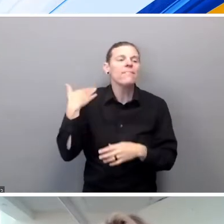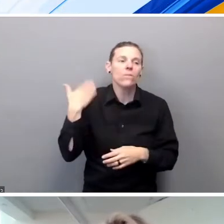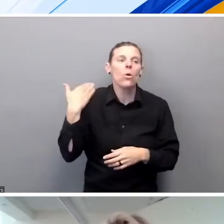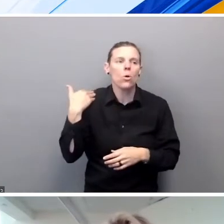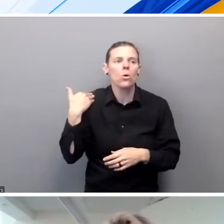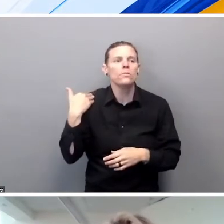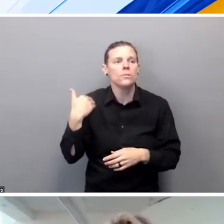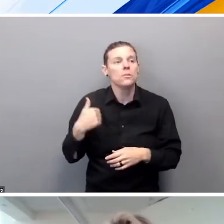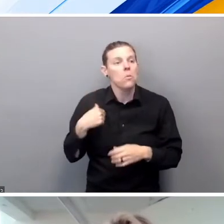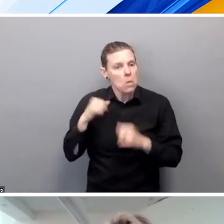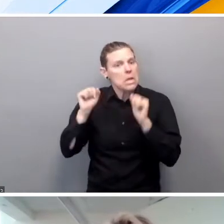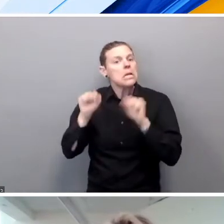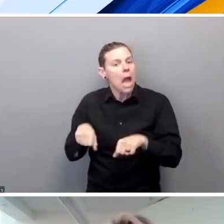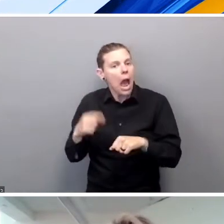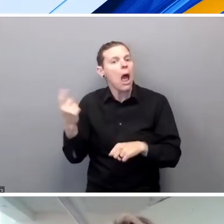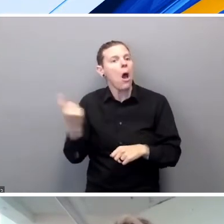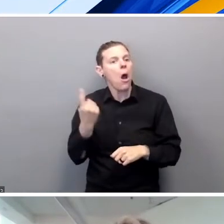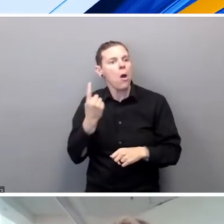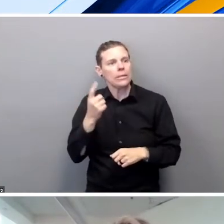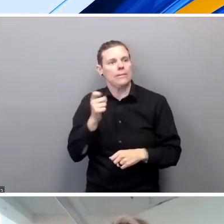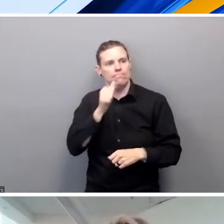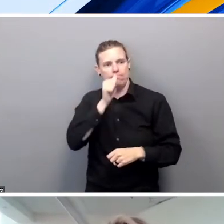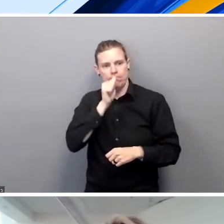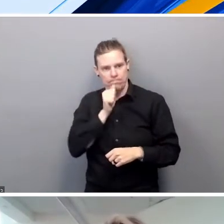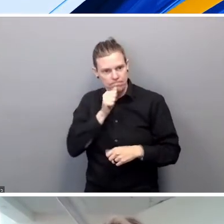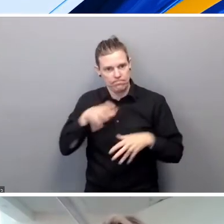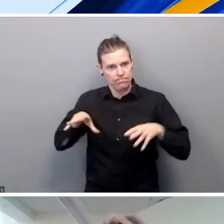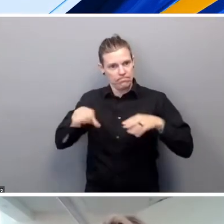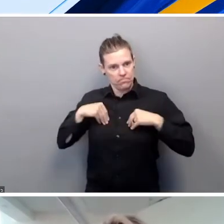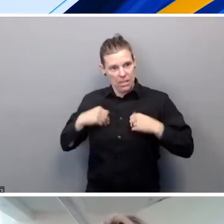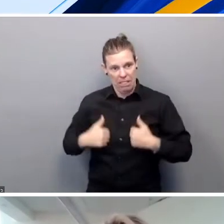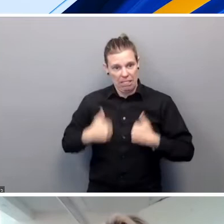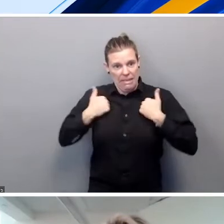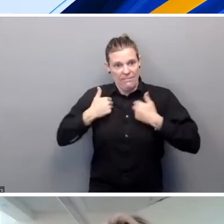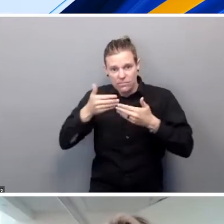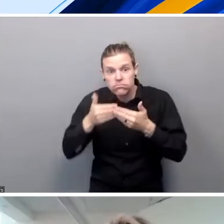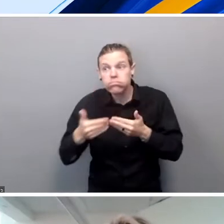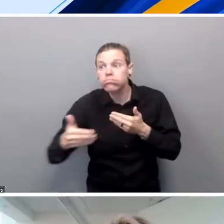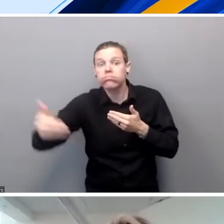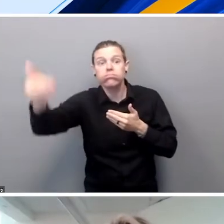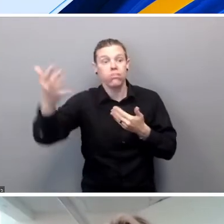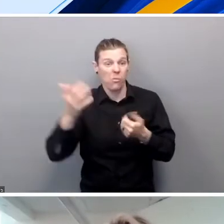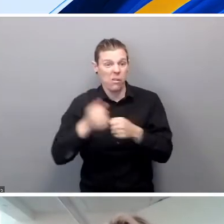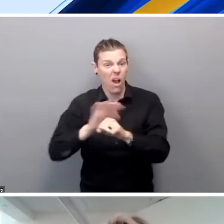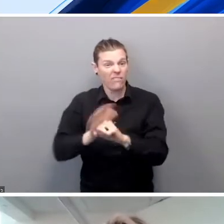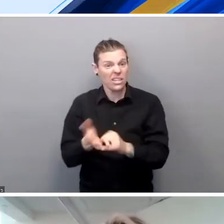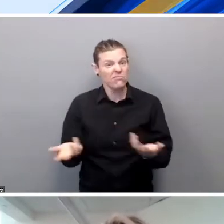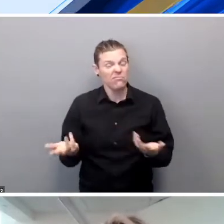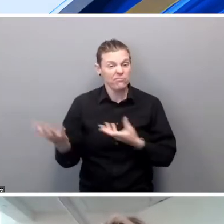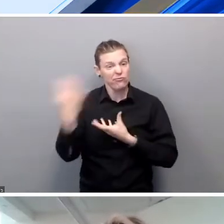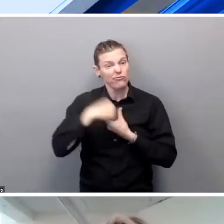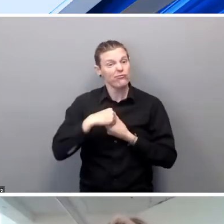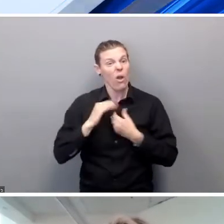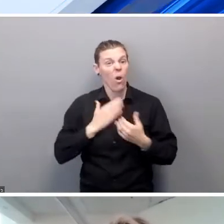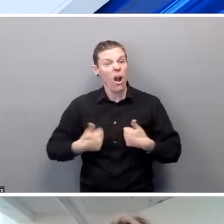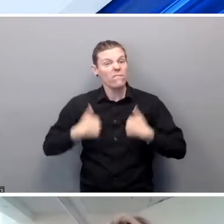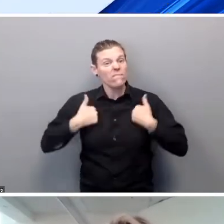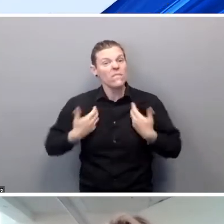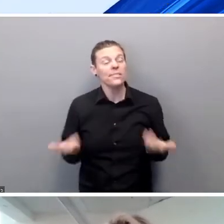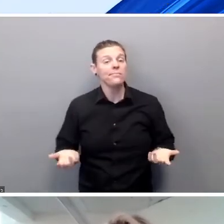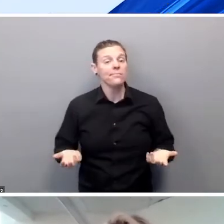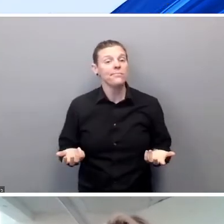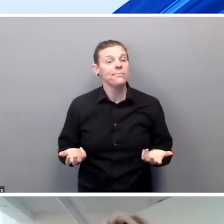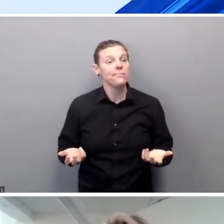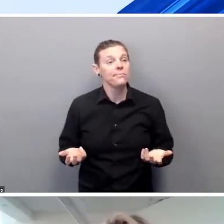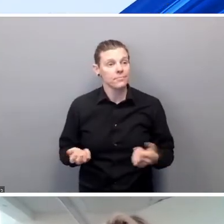3 years. And so I think one of the things I've been thinking about and talking with some of the folks in state